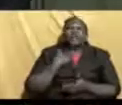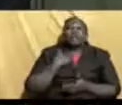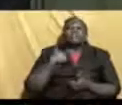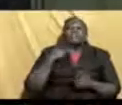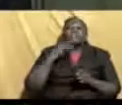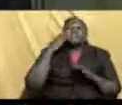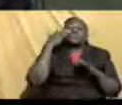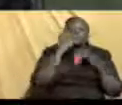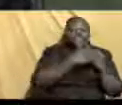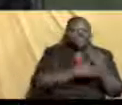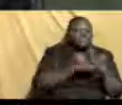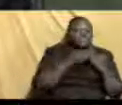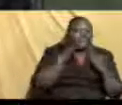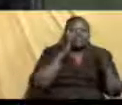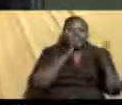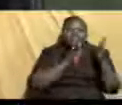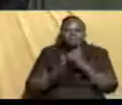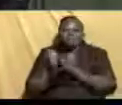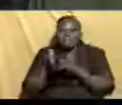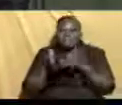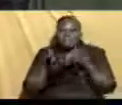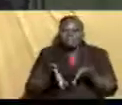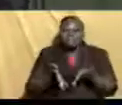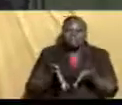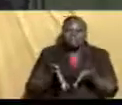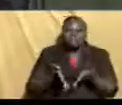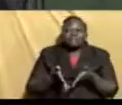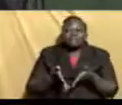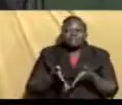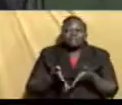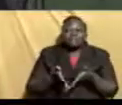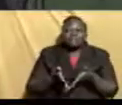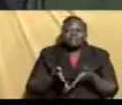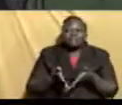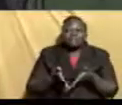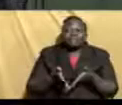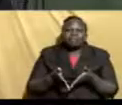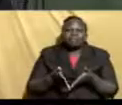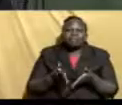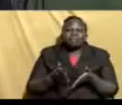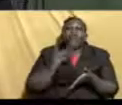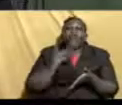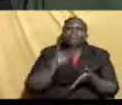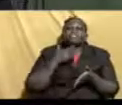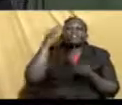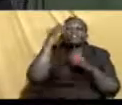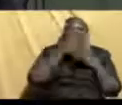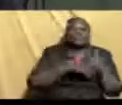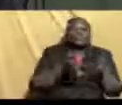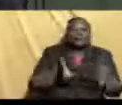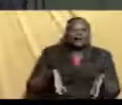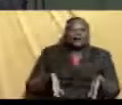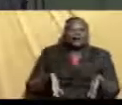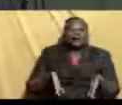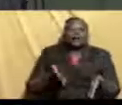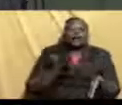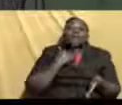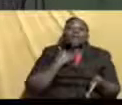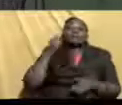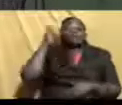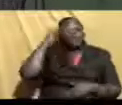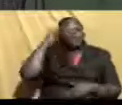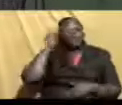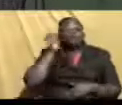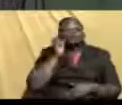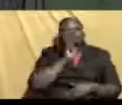for today now, but before we do so, we would like to see where we are starting tomorrow. We would like to